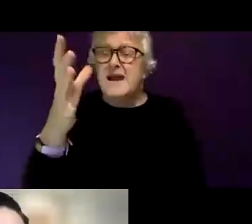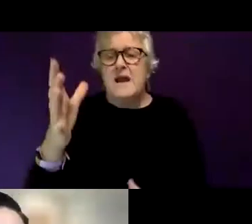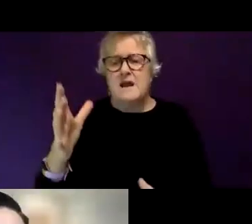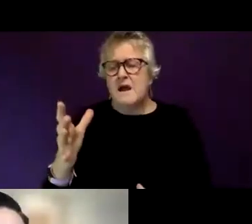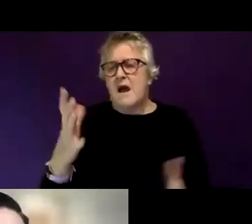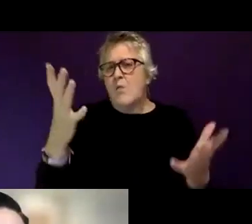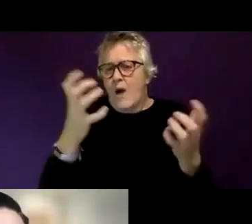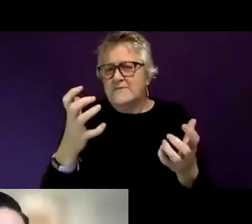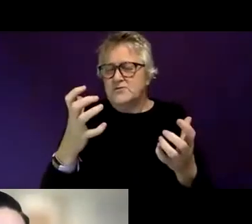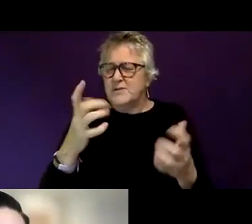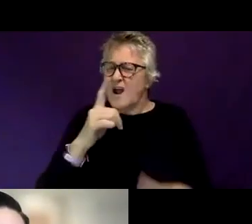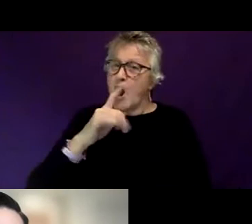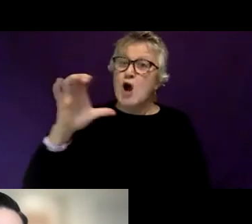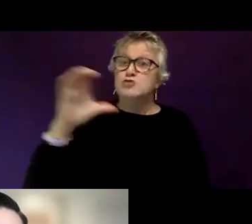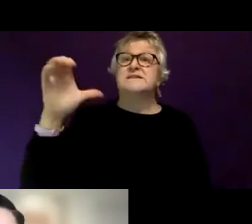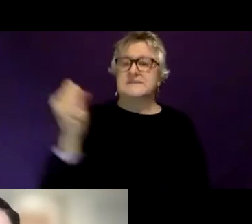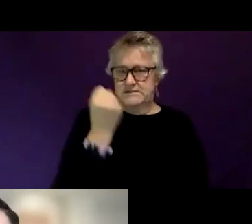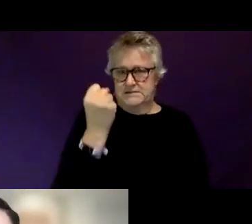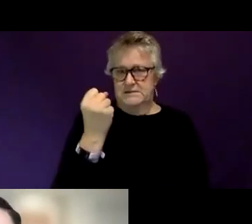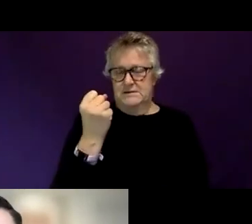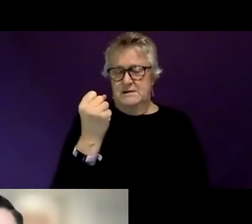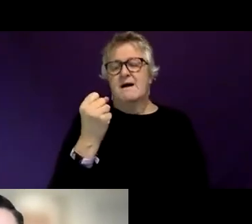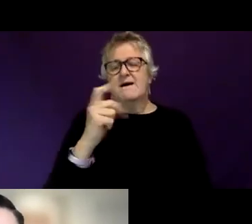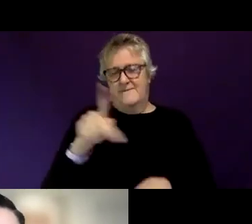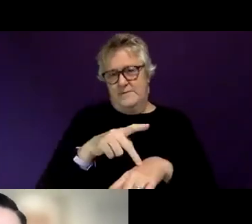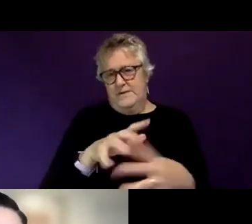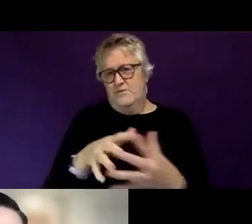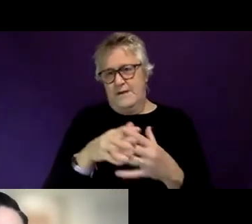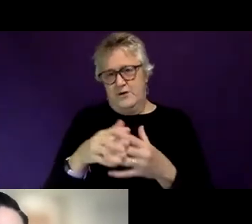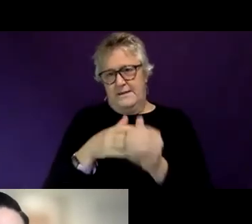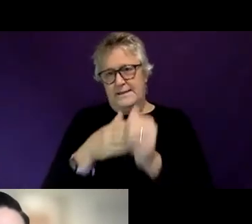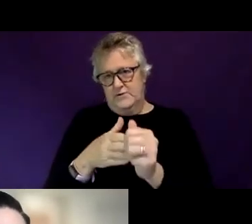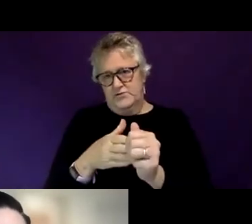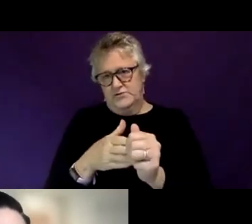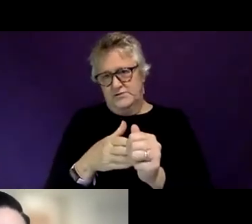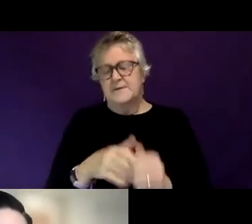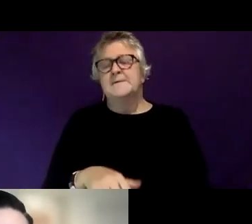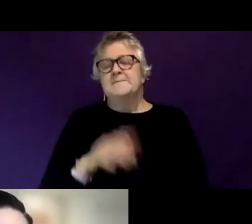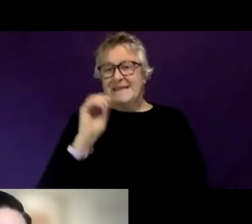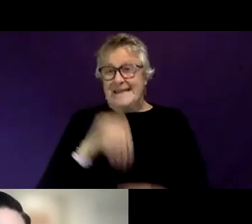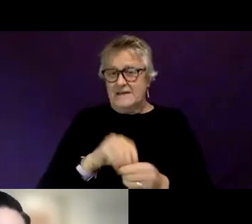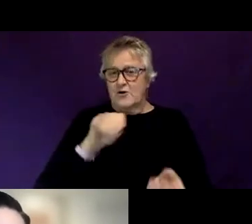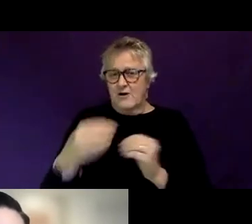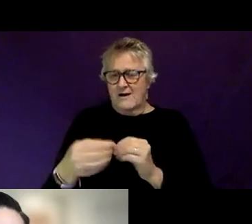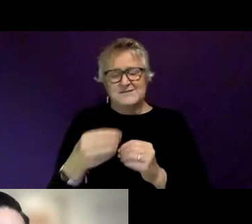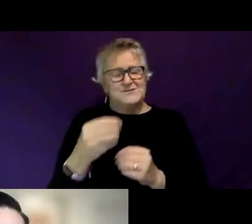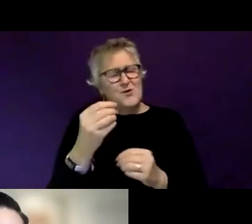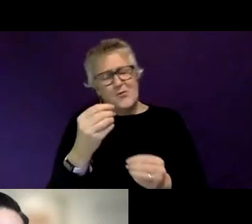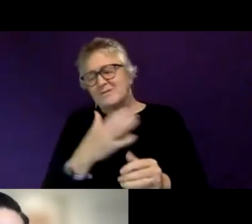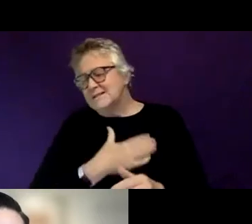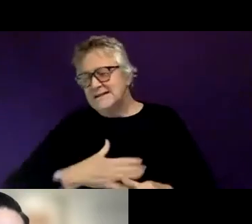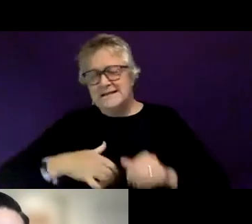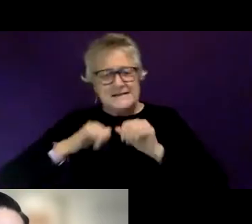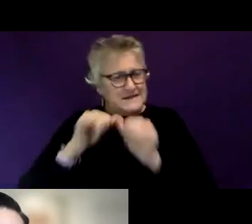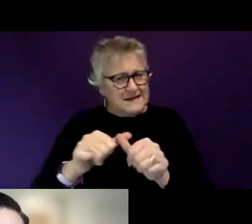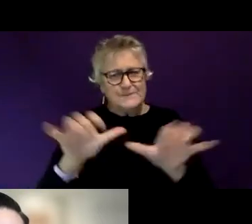And this panel and the people listening, I want you to keep doing what you're doing and have your